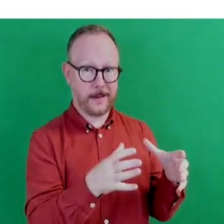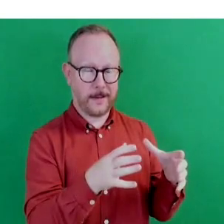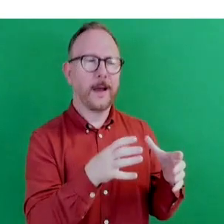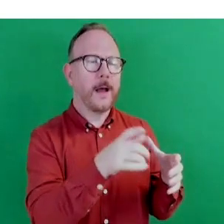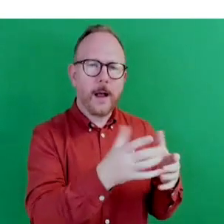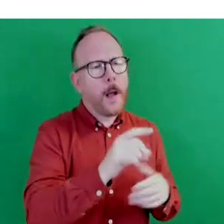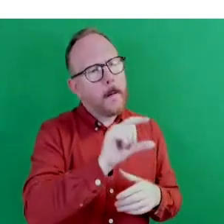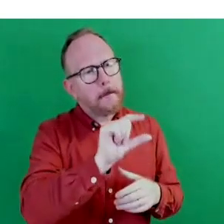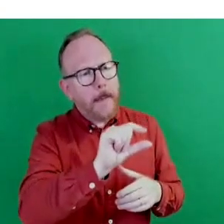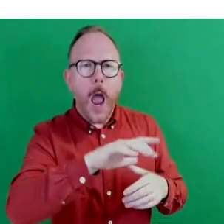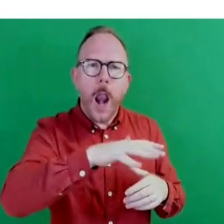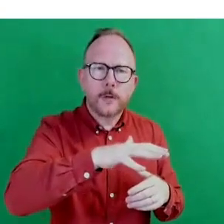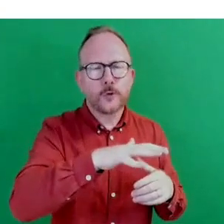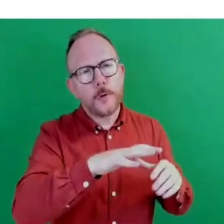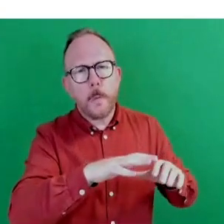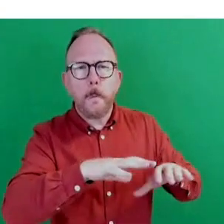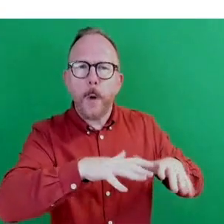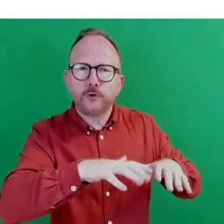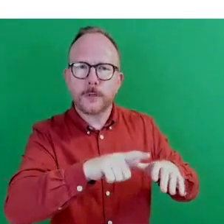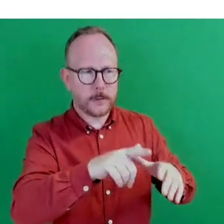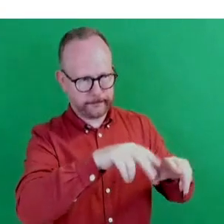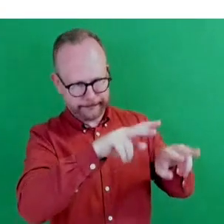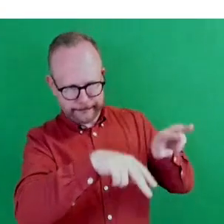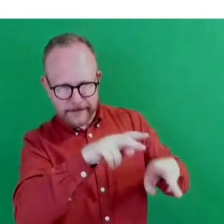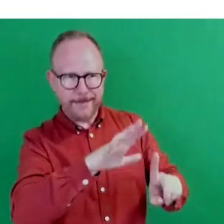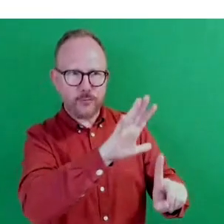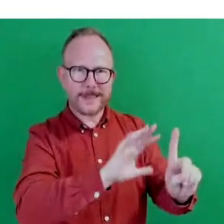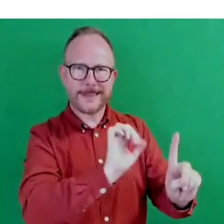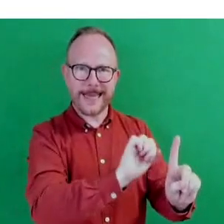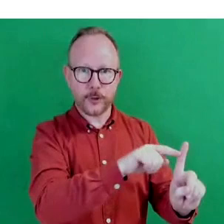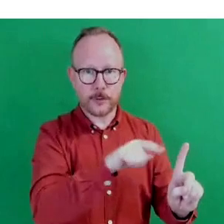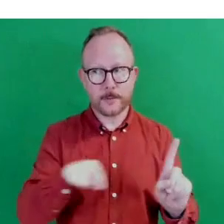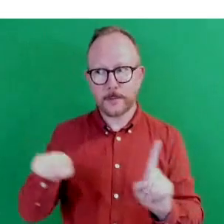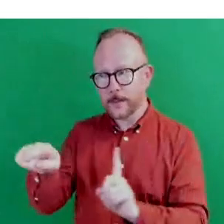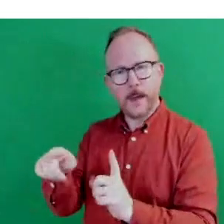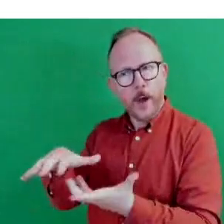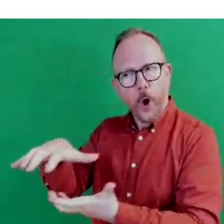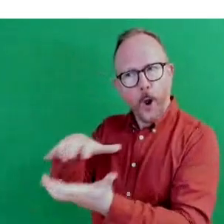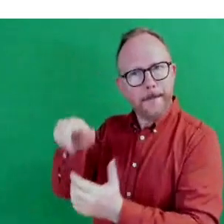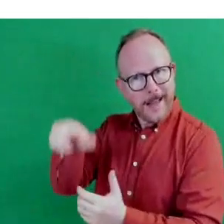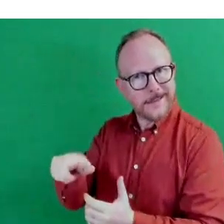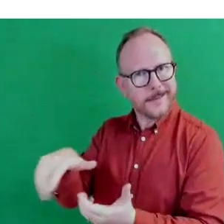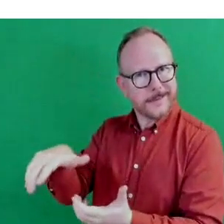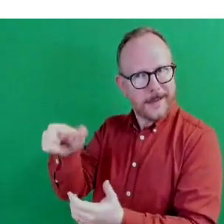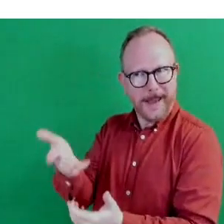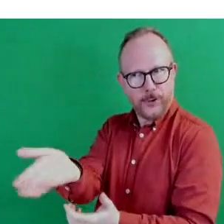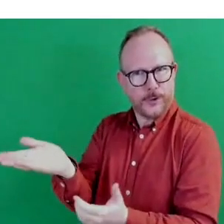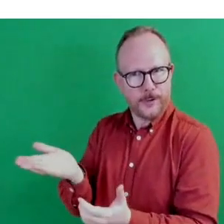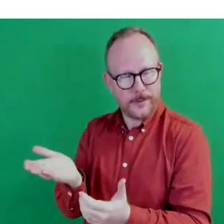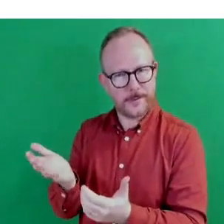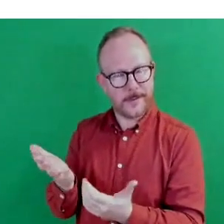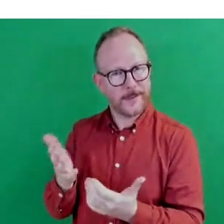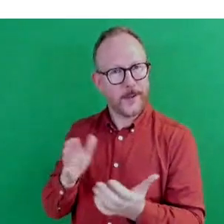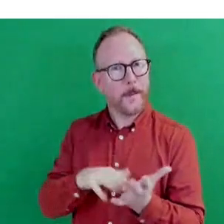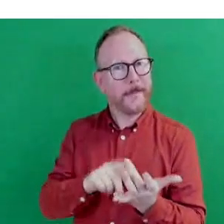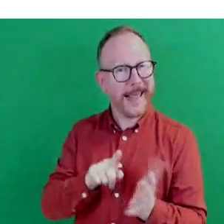moderate presentations that perhaps individuals like Millie and Sam will be working with. I think you mentioned there also about